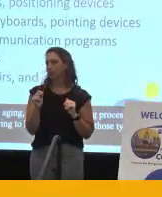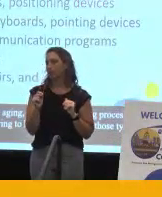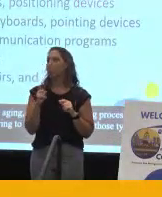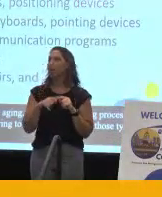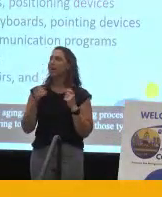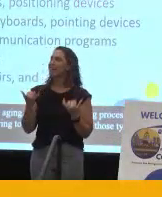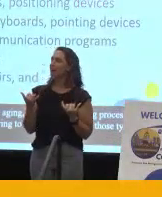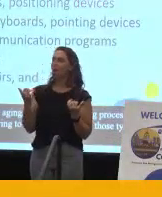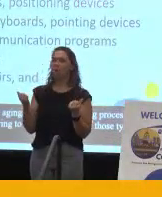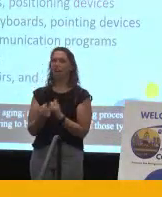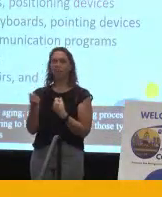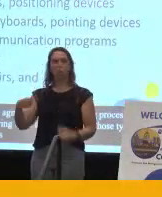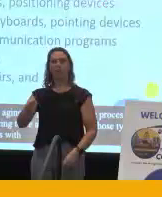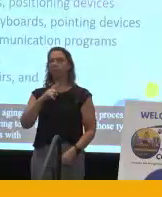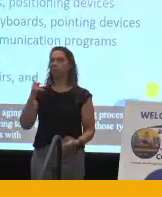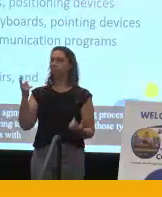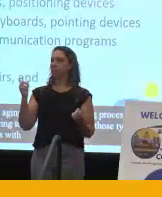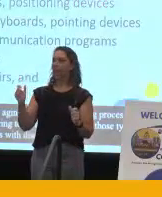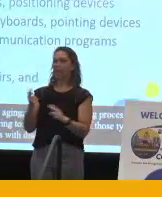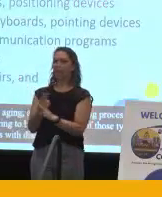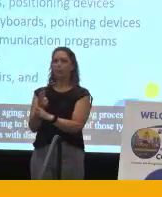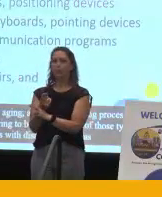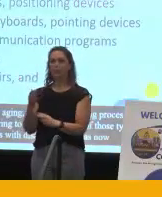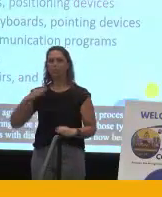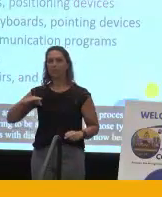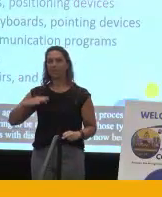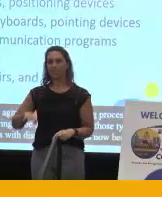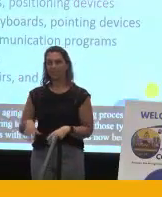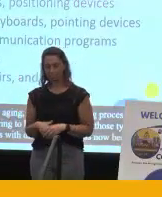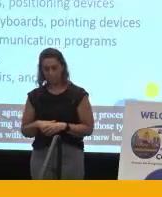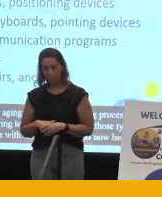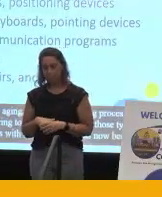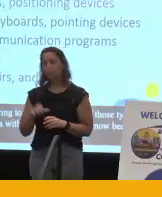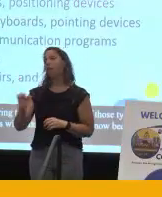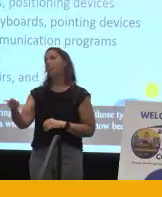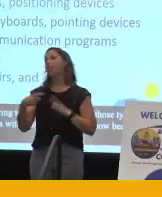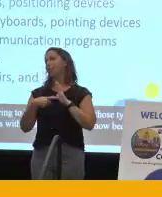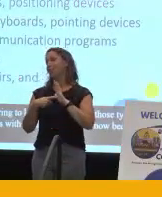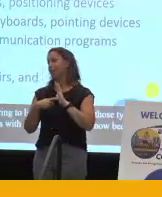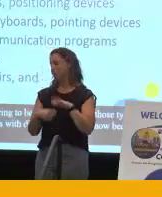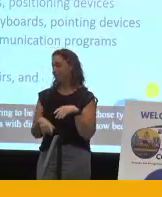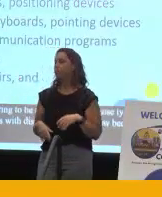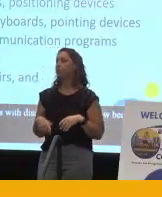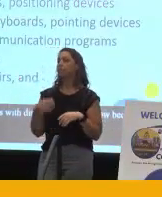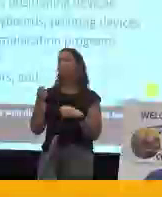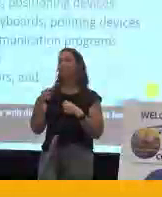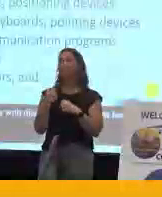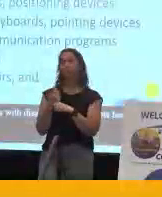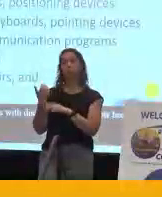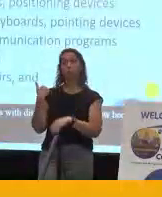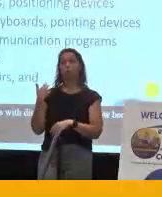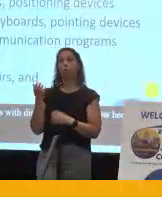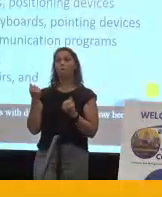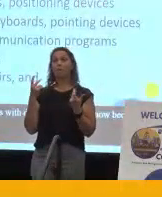now become a part of mainstream universal design. Another example I love to give is, years ago, we all had